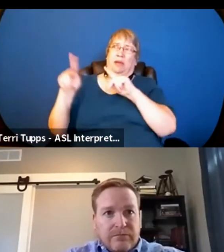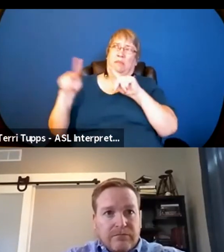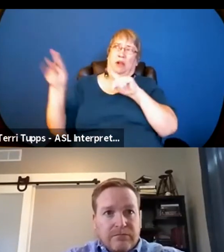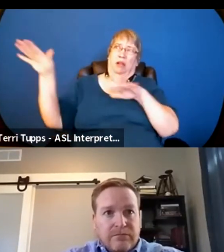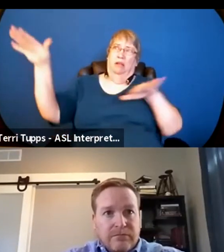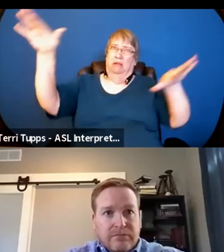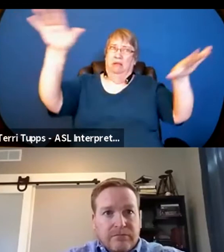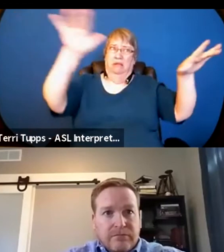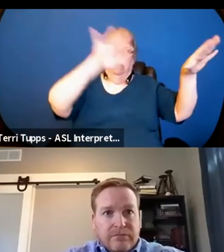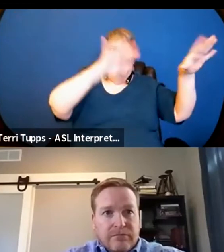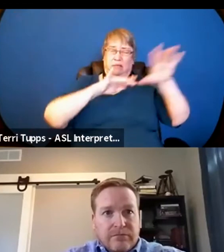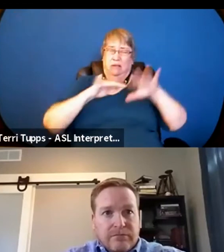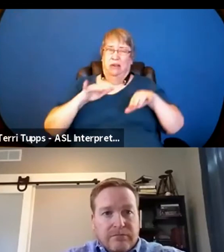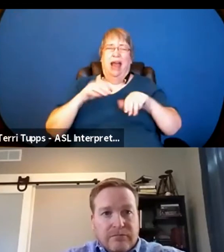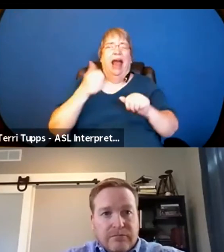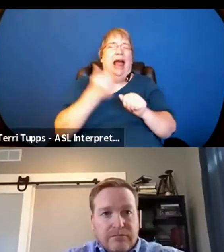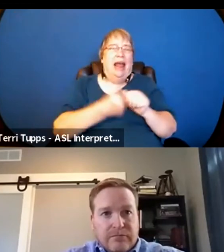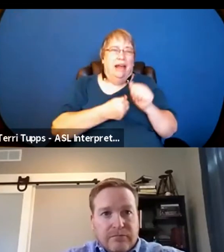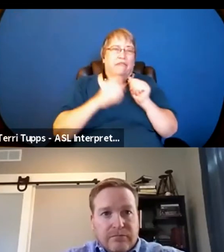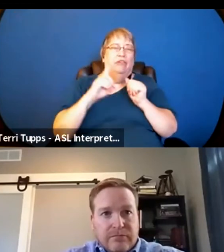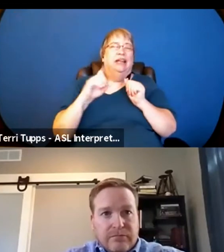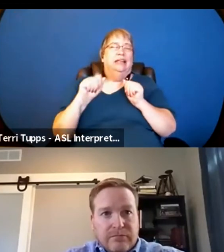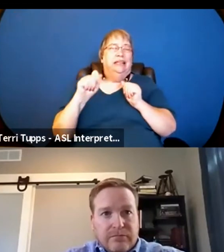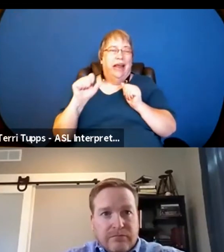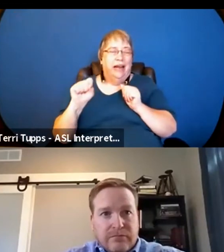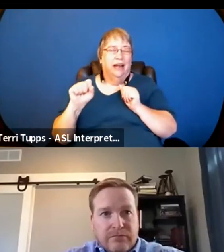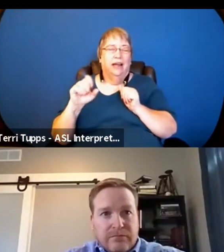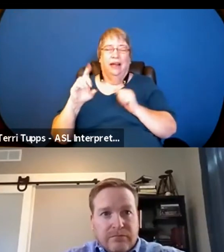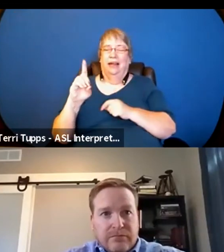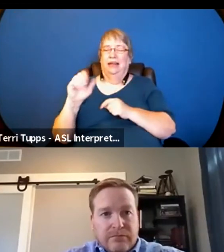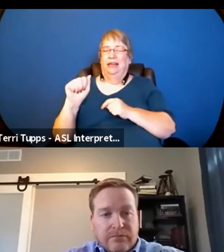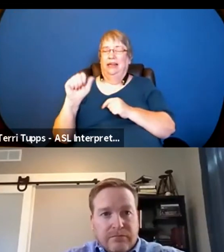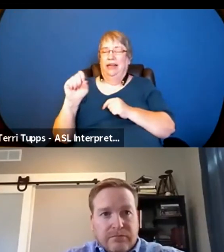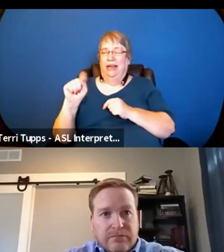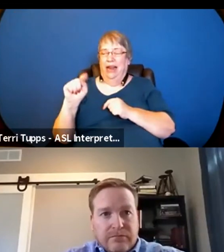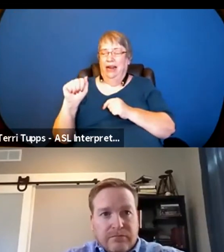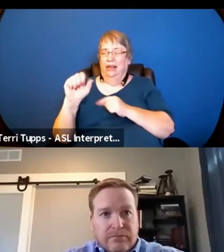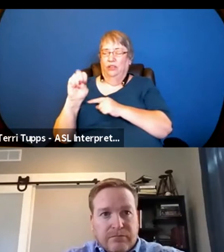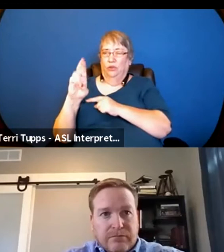you know, really every single data source we could find that was relevant to the questions we were asking.